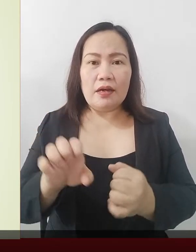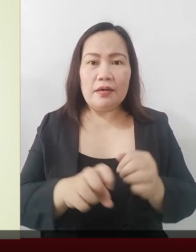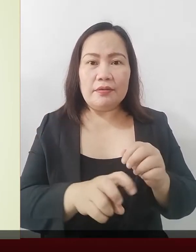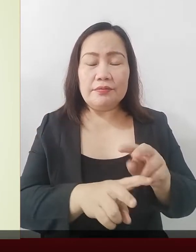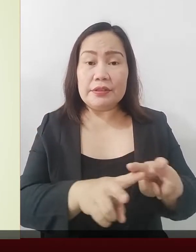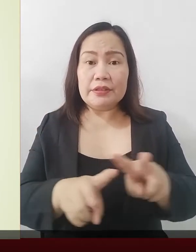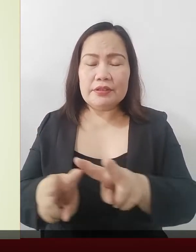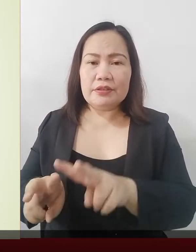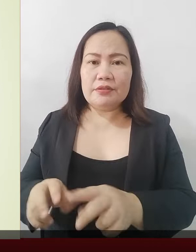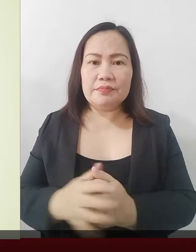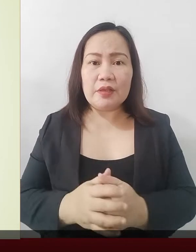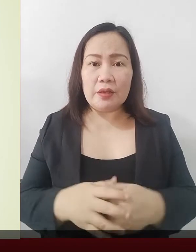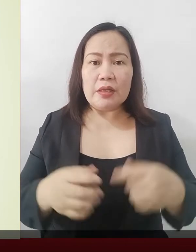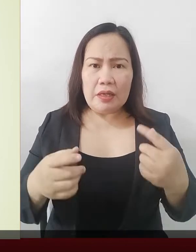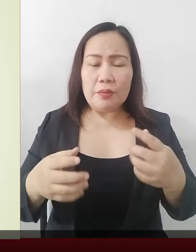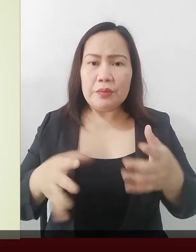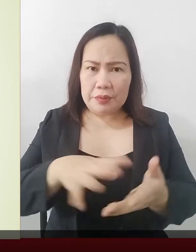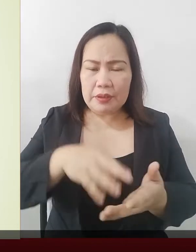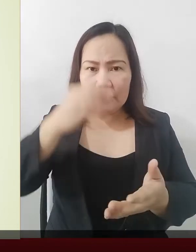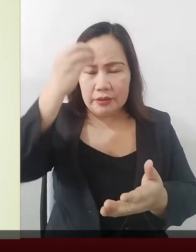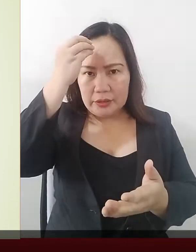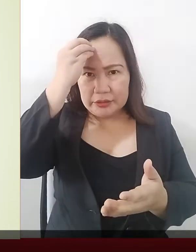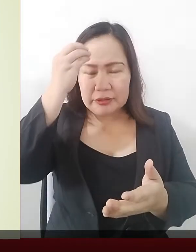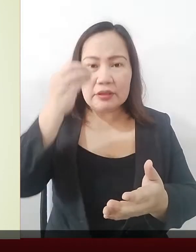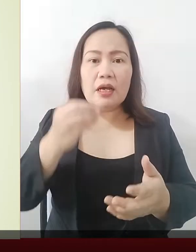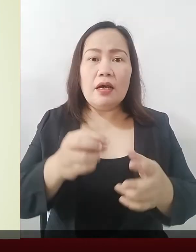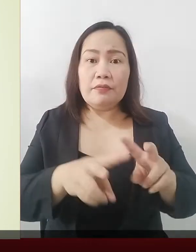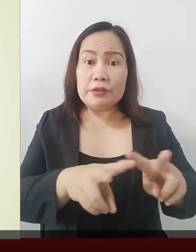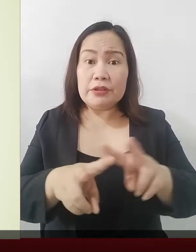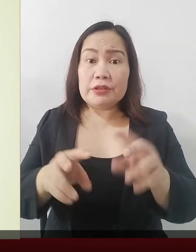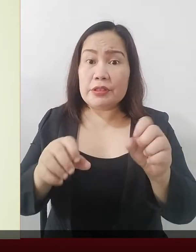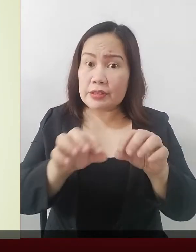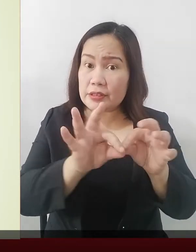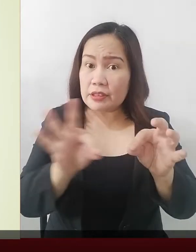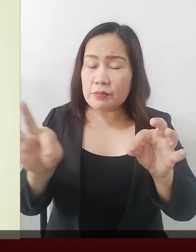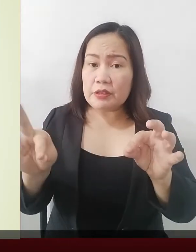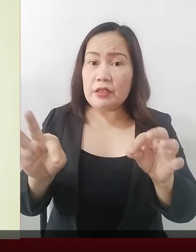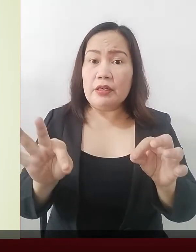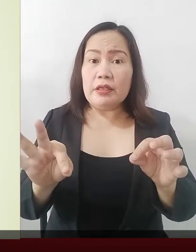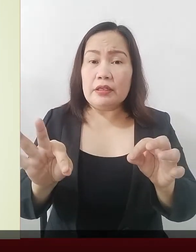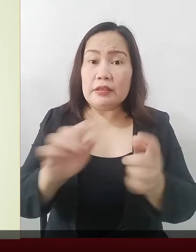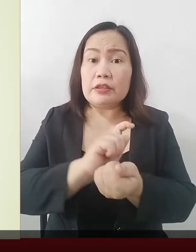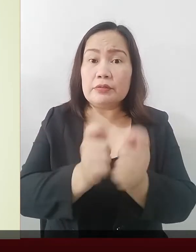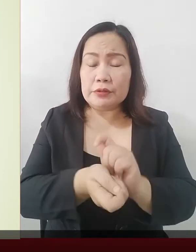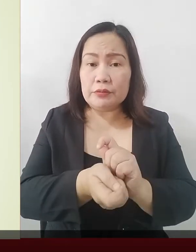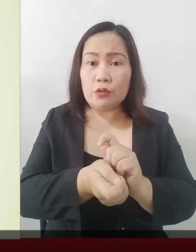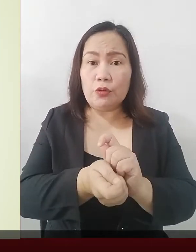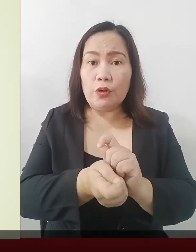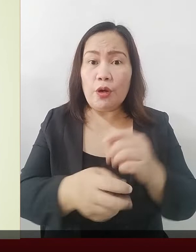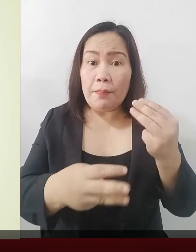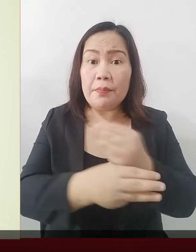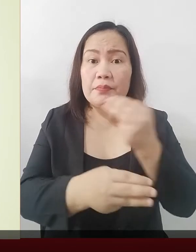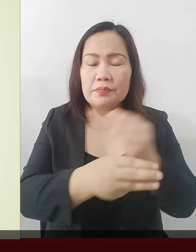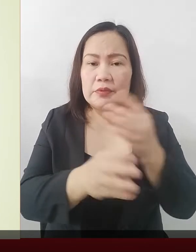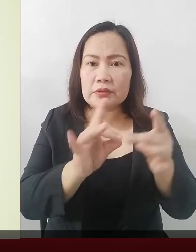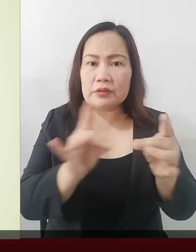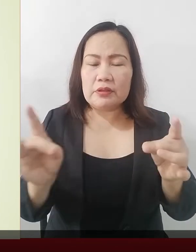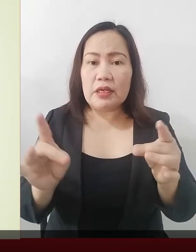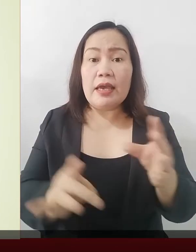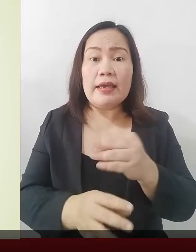learn how to translate variation statements into mathematical equations and solve problems